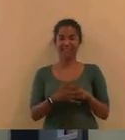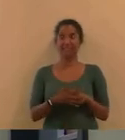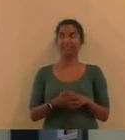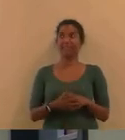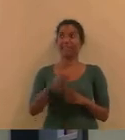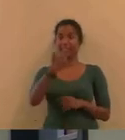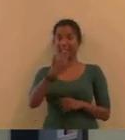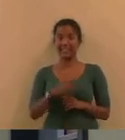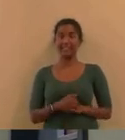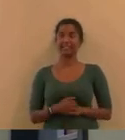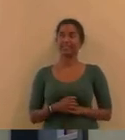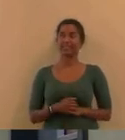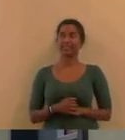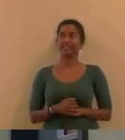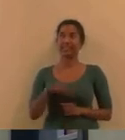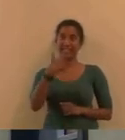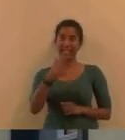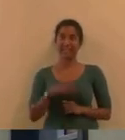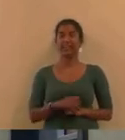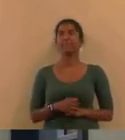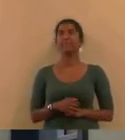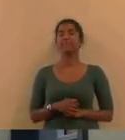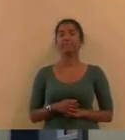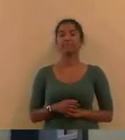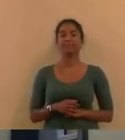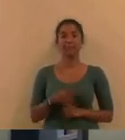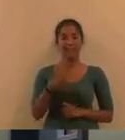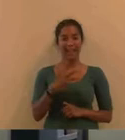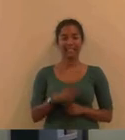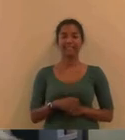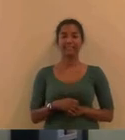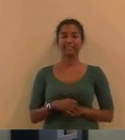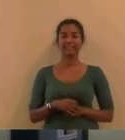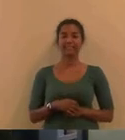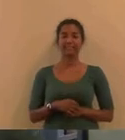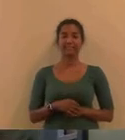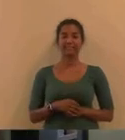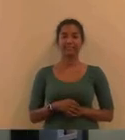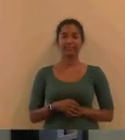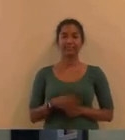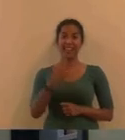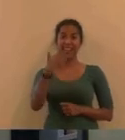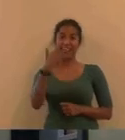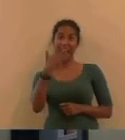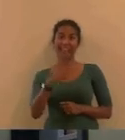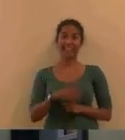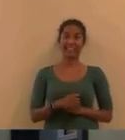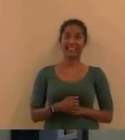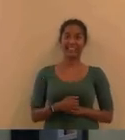6, 7, 8, 9,